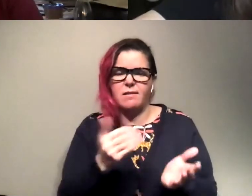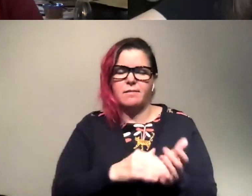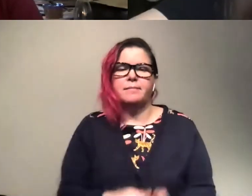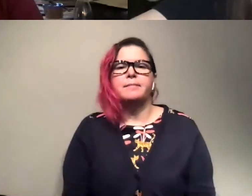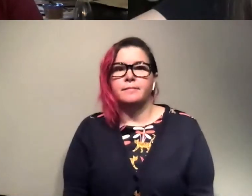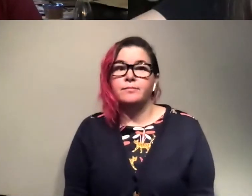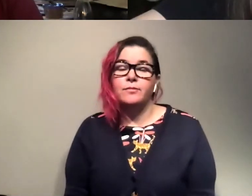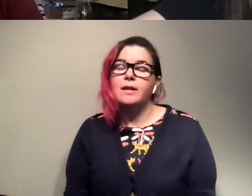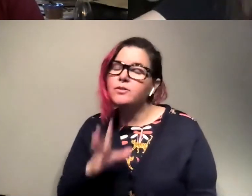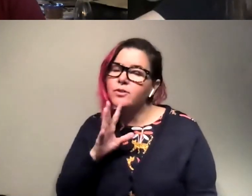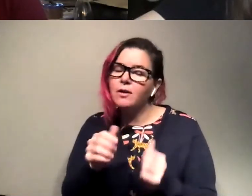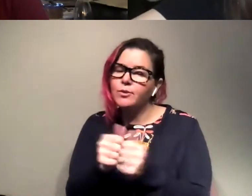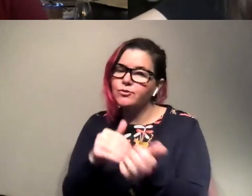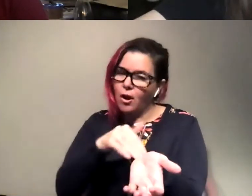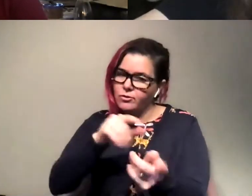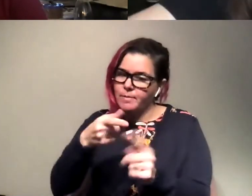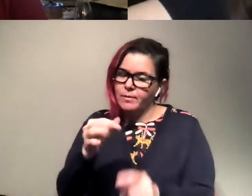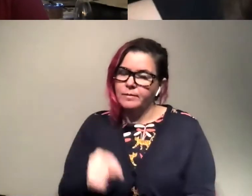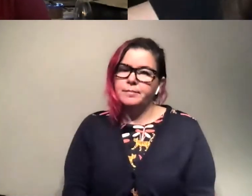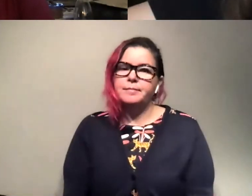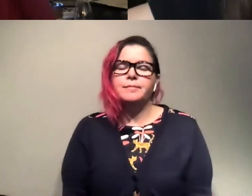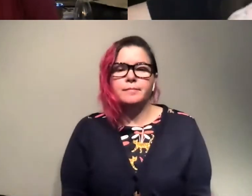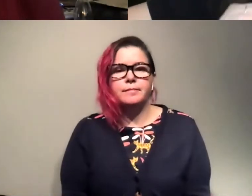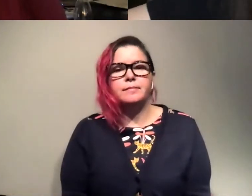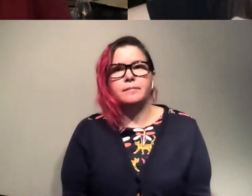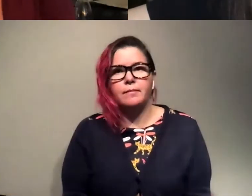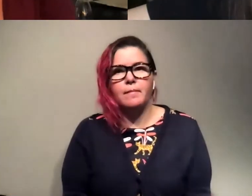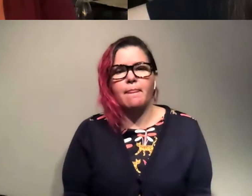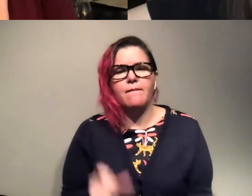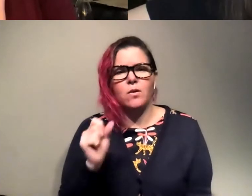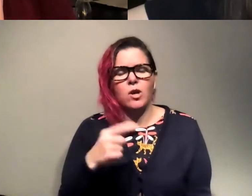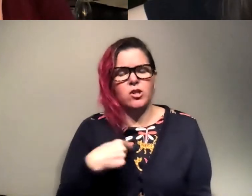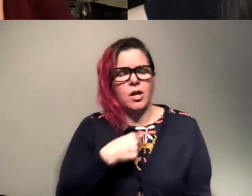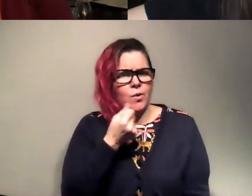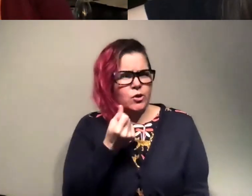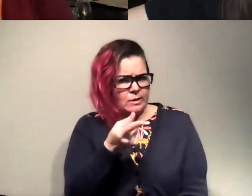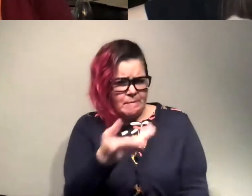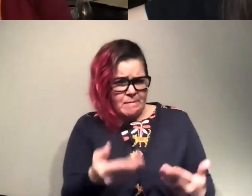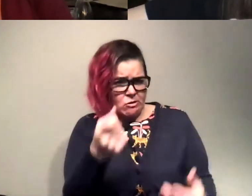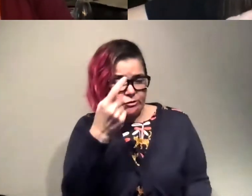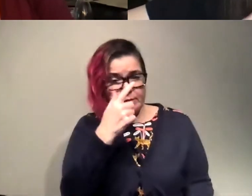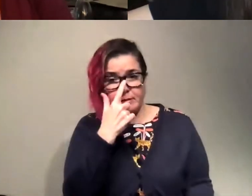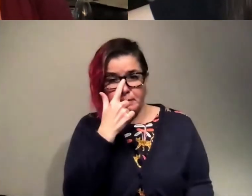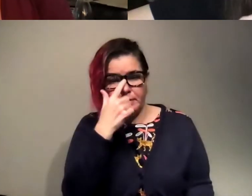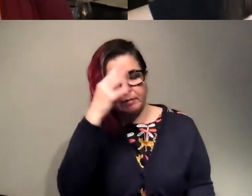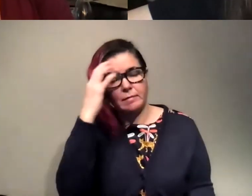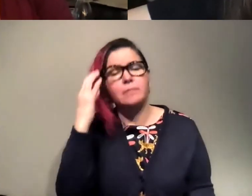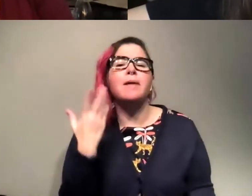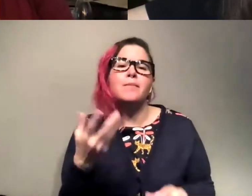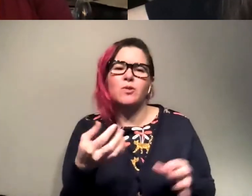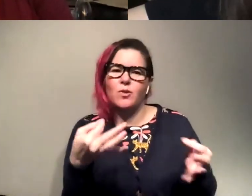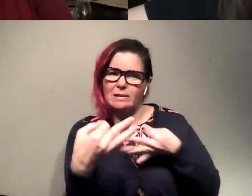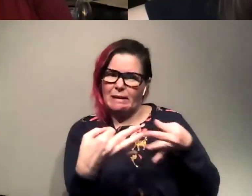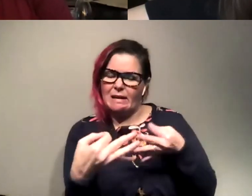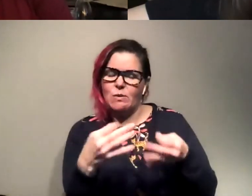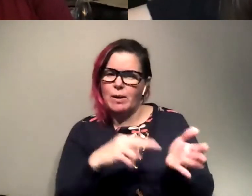talk to your physician about it. Yep. Yeah. All right, we've got a question that I don't understand, but you may. So you might need to explain to us what this question